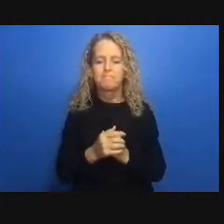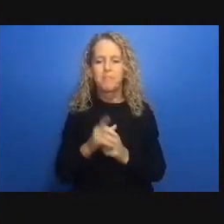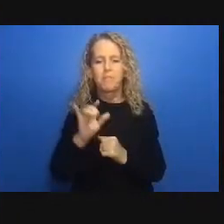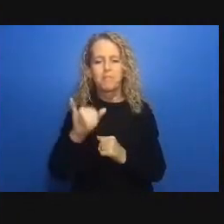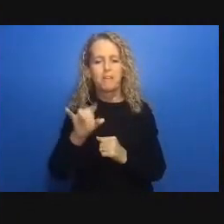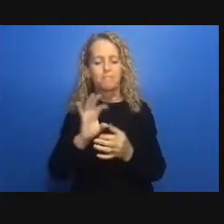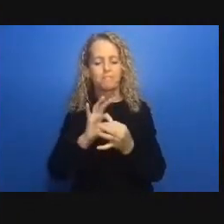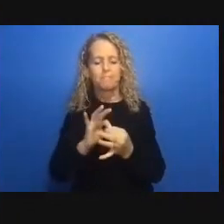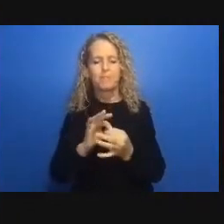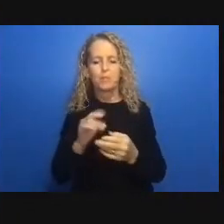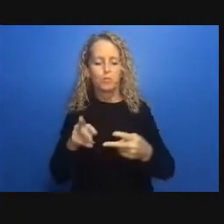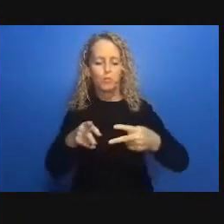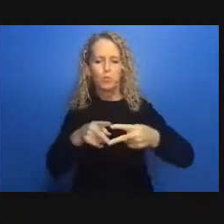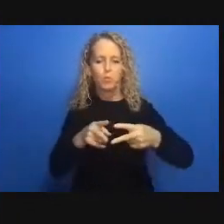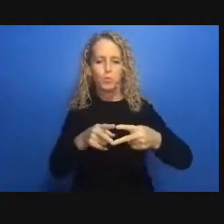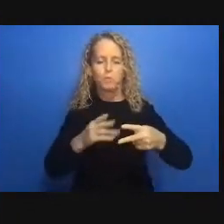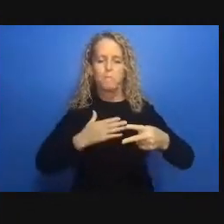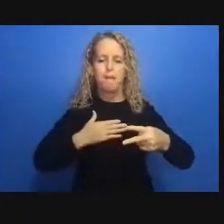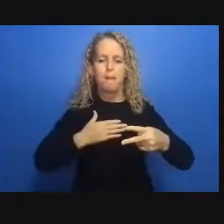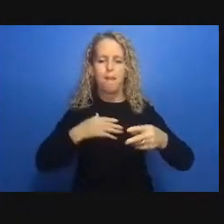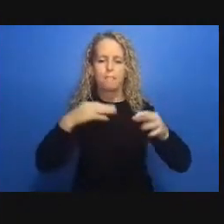recommendations in the report that I want to talk about.